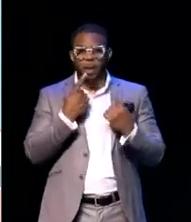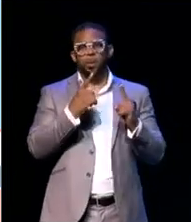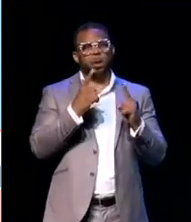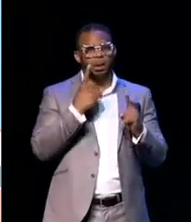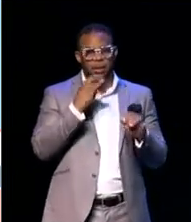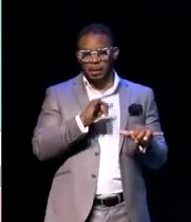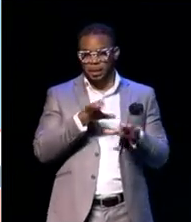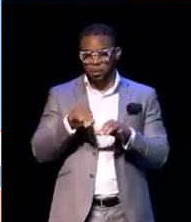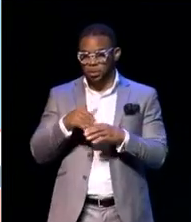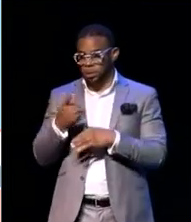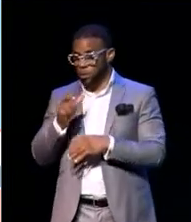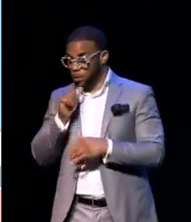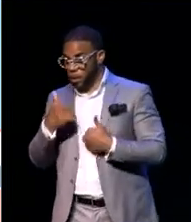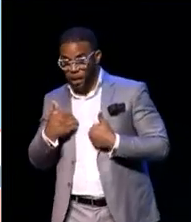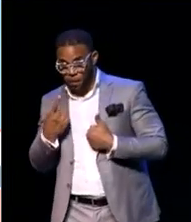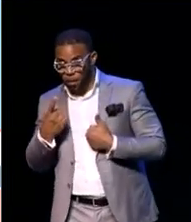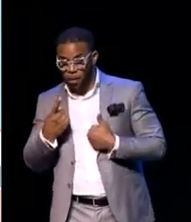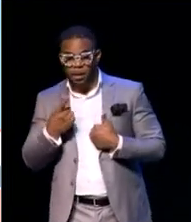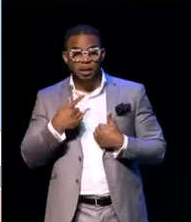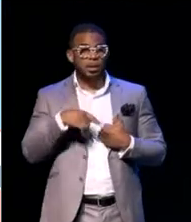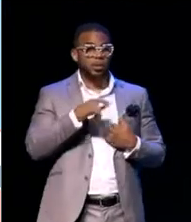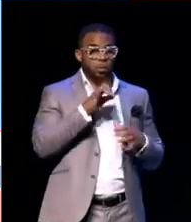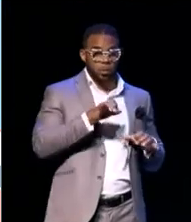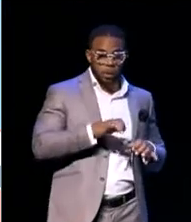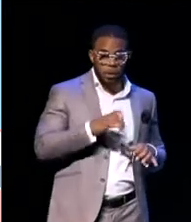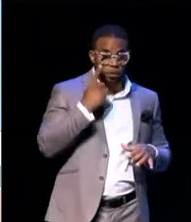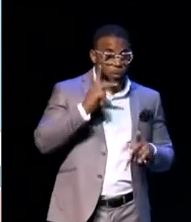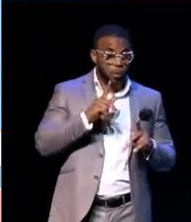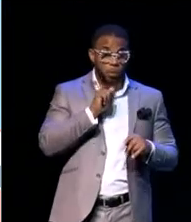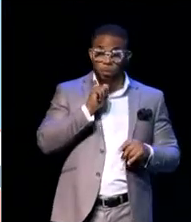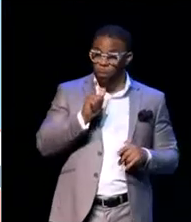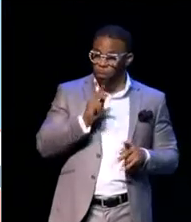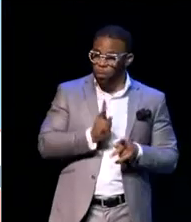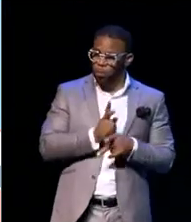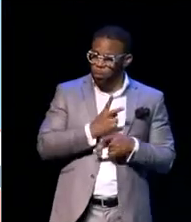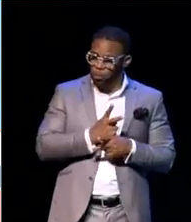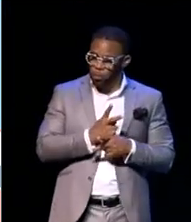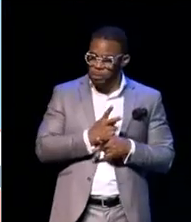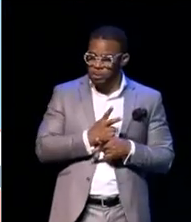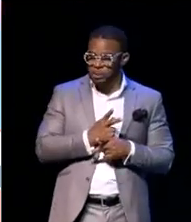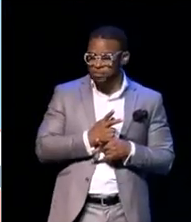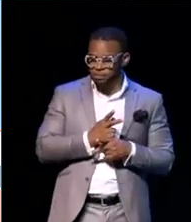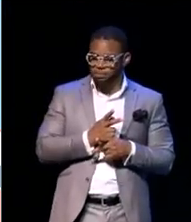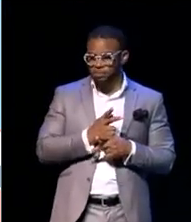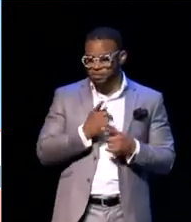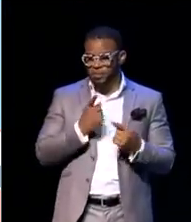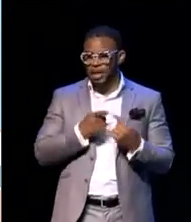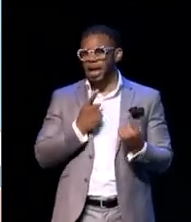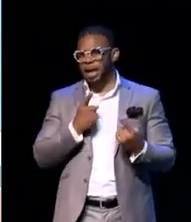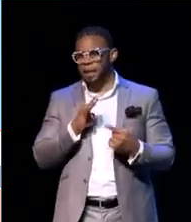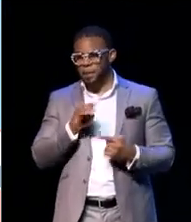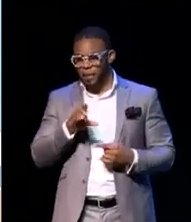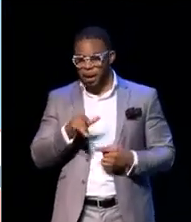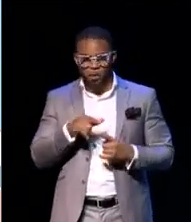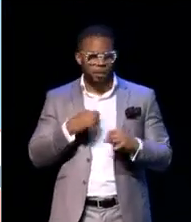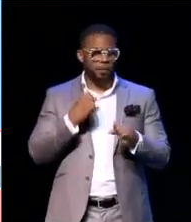do in someone who doesn't have a chronic condition. But for people who don't produce these antibodies to fight off any type